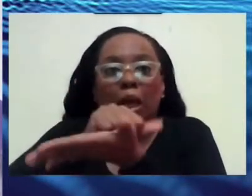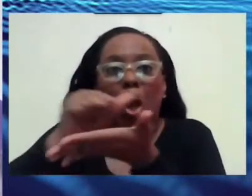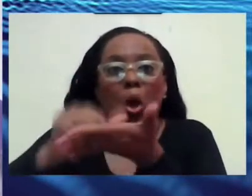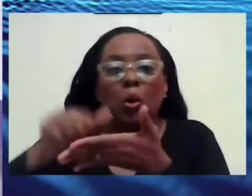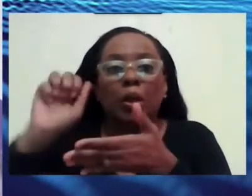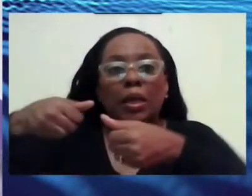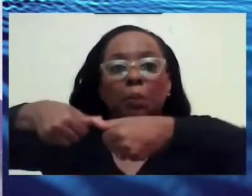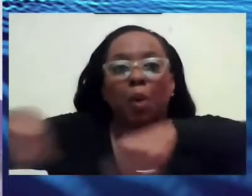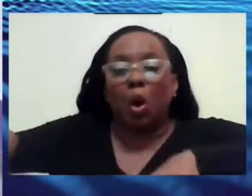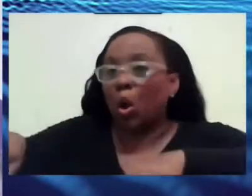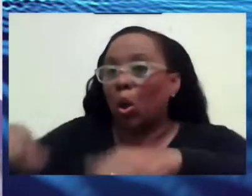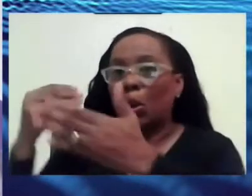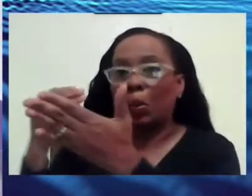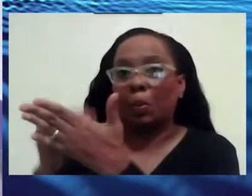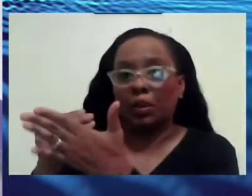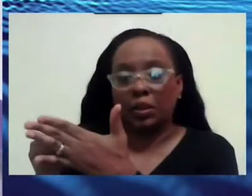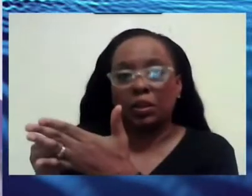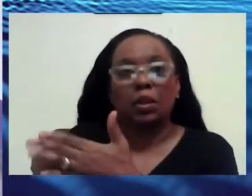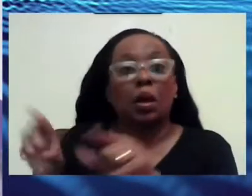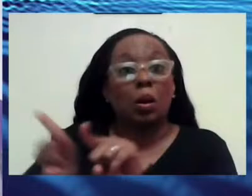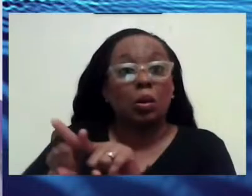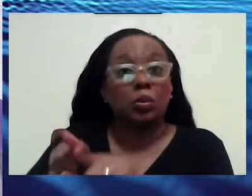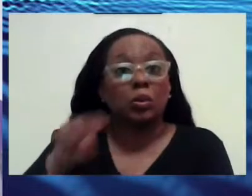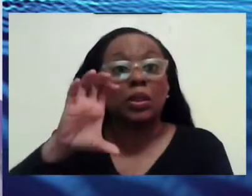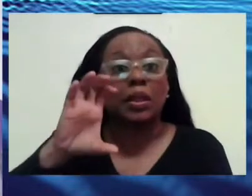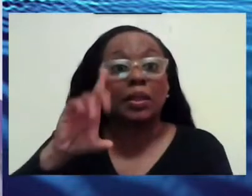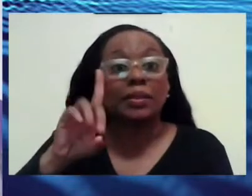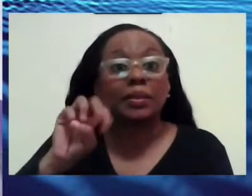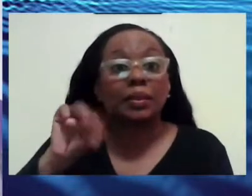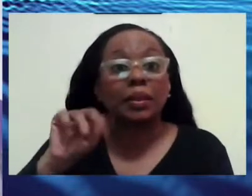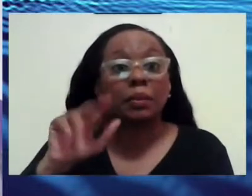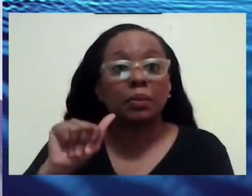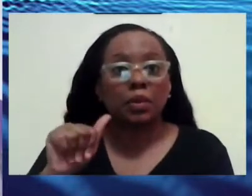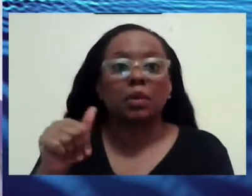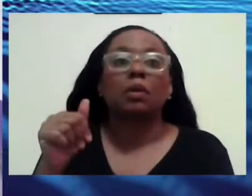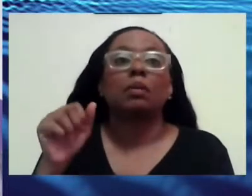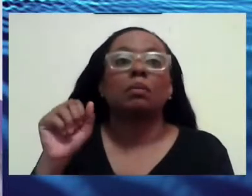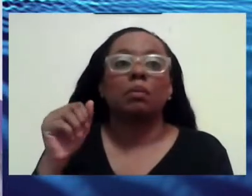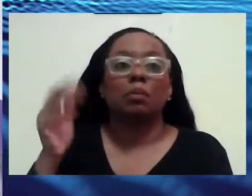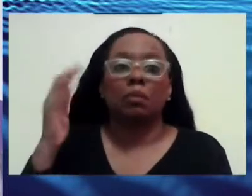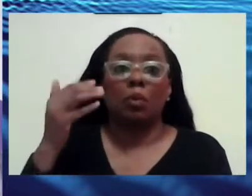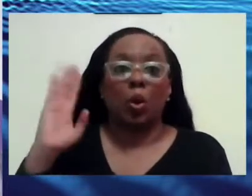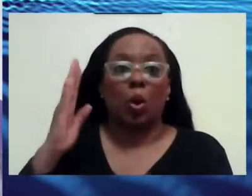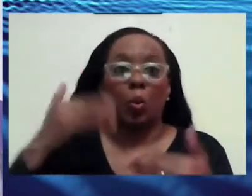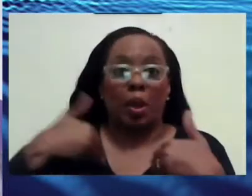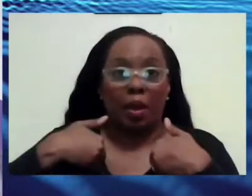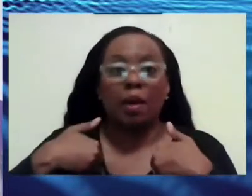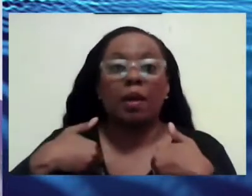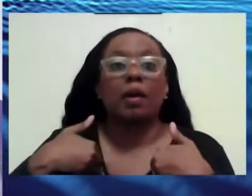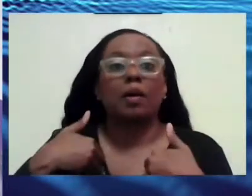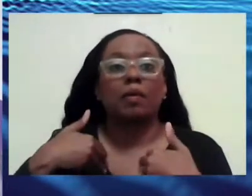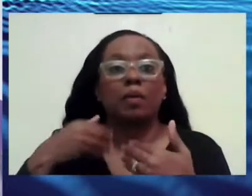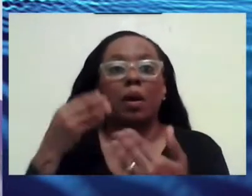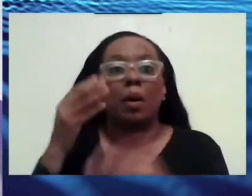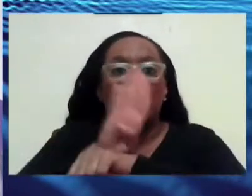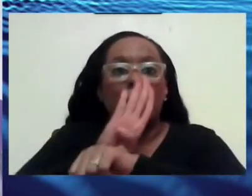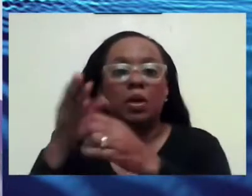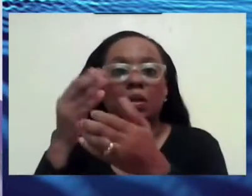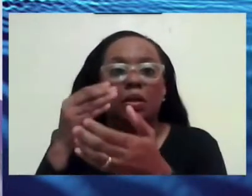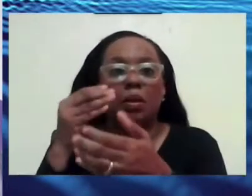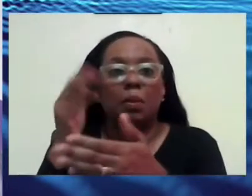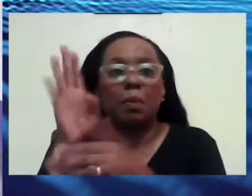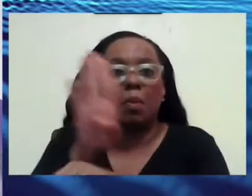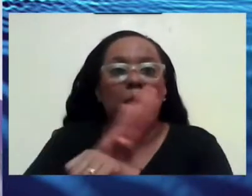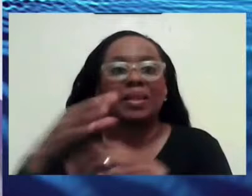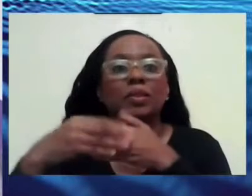And they've also asked CDEMA to provide bank accounts, which we have. We have a Barbados dollar account for use here in Barbados